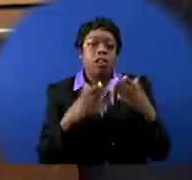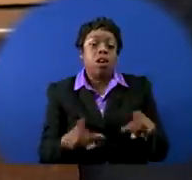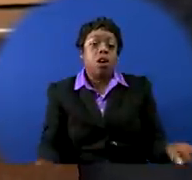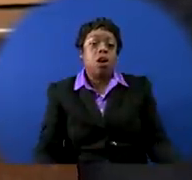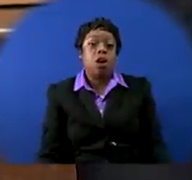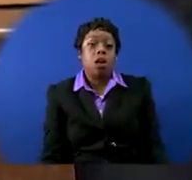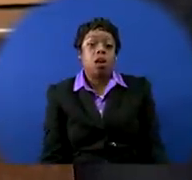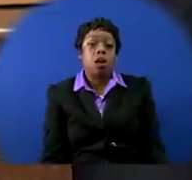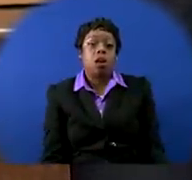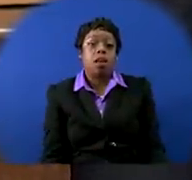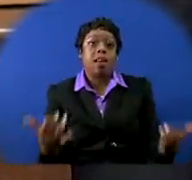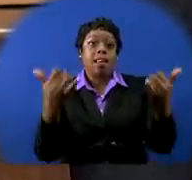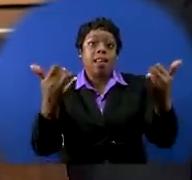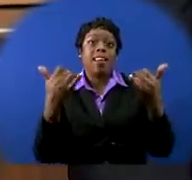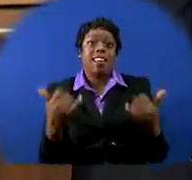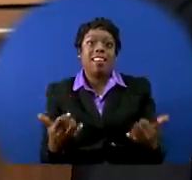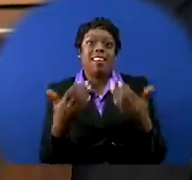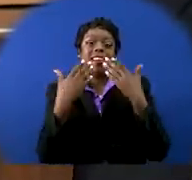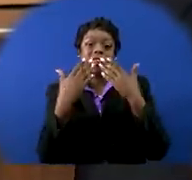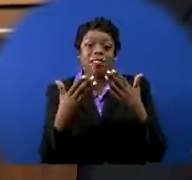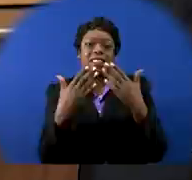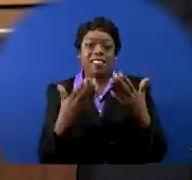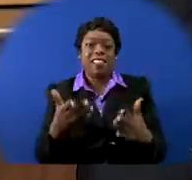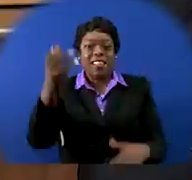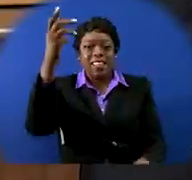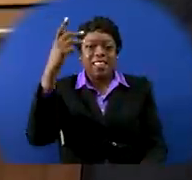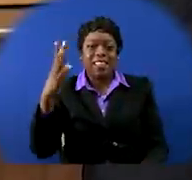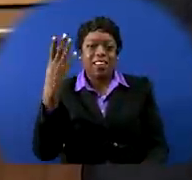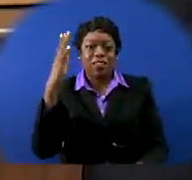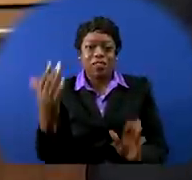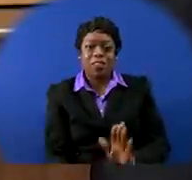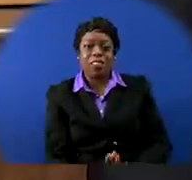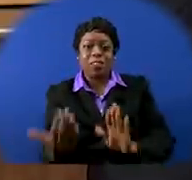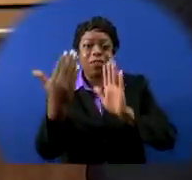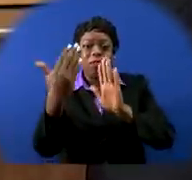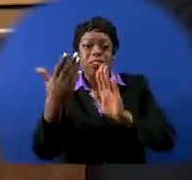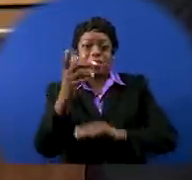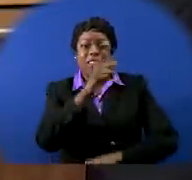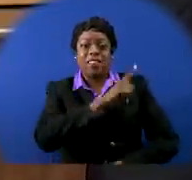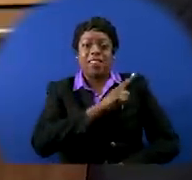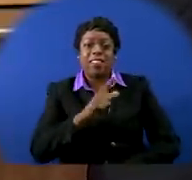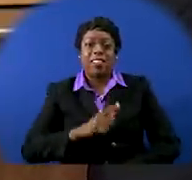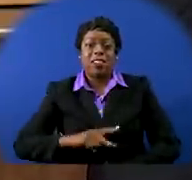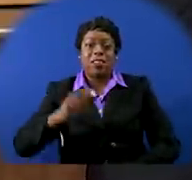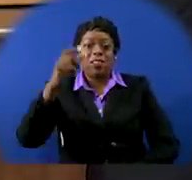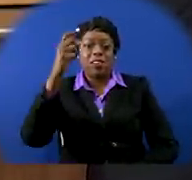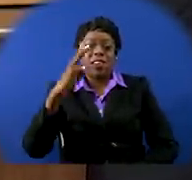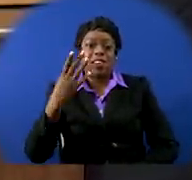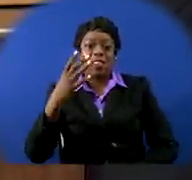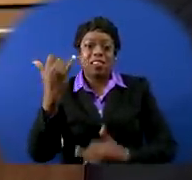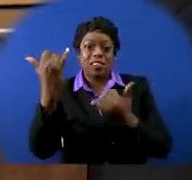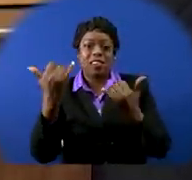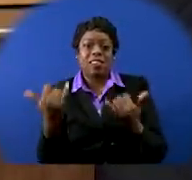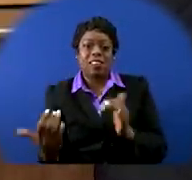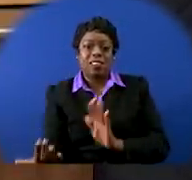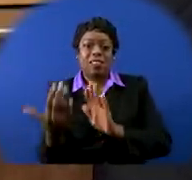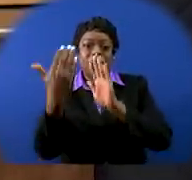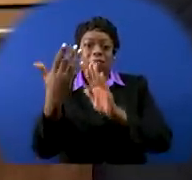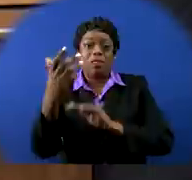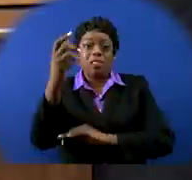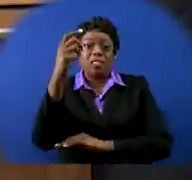for the presence of the Lord our God who is in this place right now. For in his presence there is fullness of